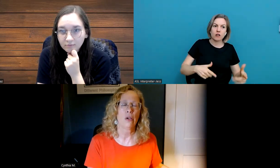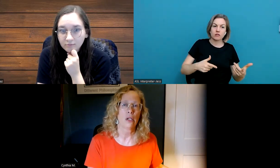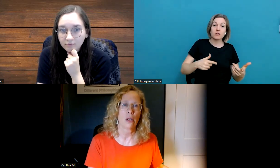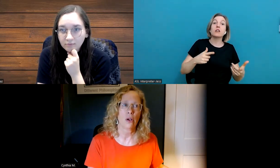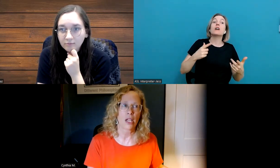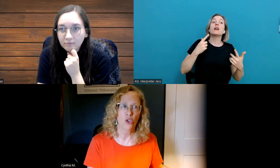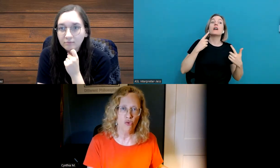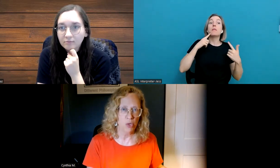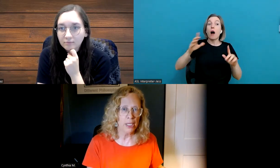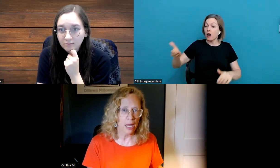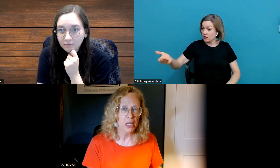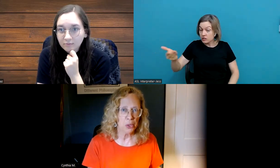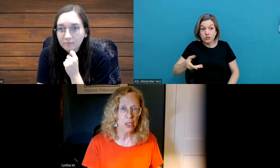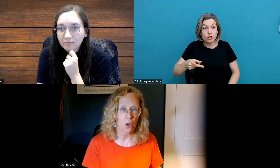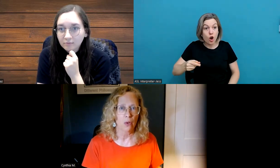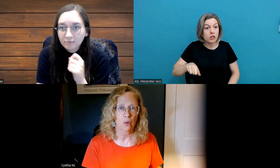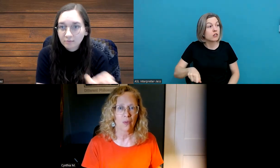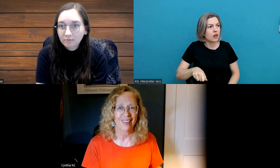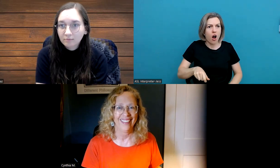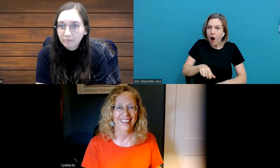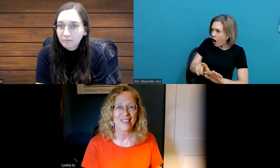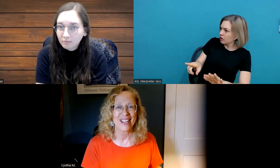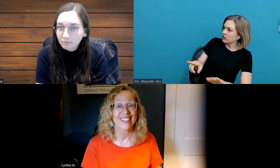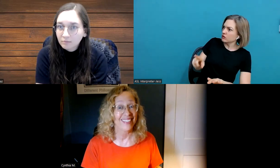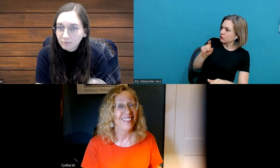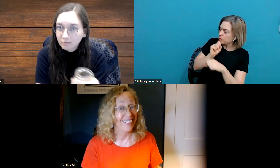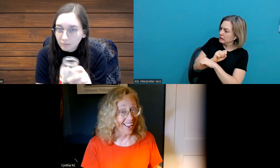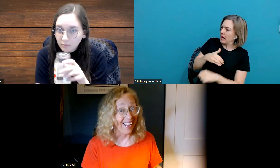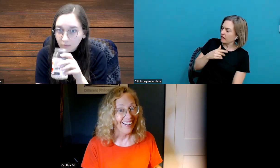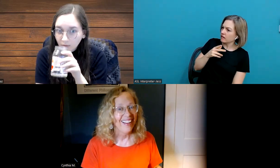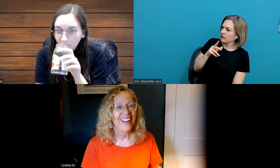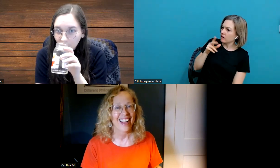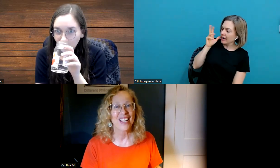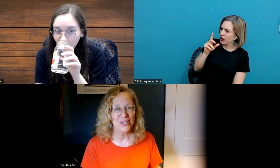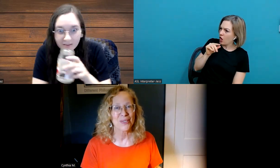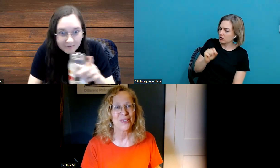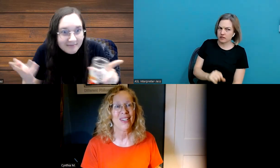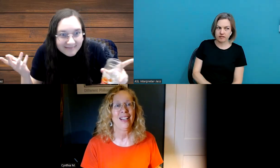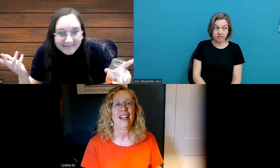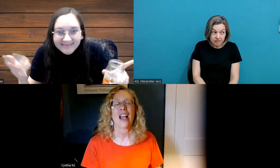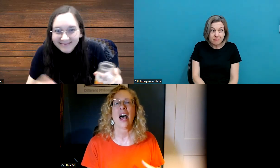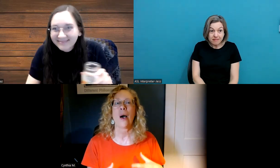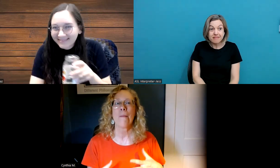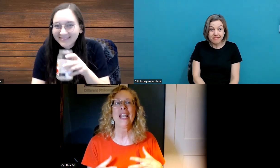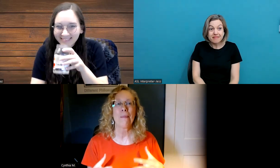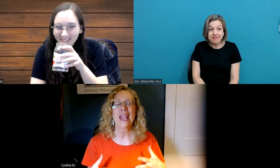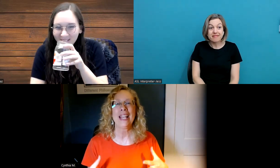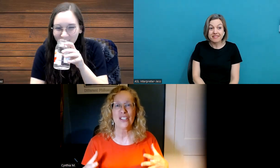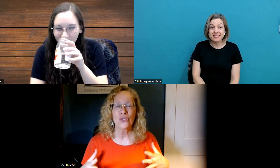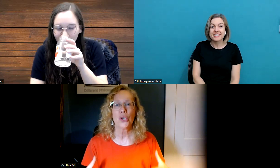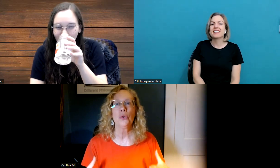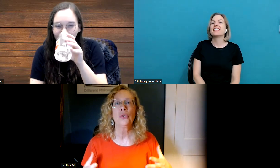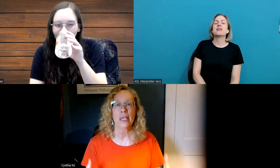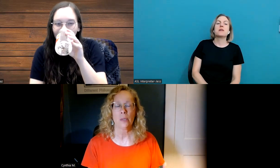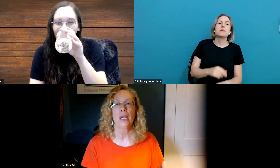that hearing dog, they're like, you really have a hearing loss. And I'm like, yeah, I do. But it made